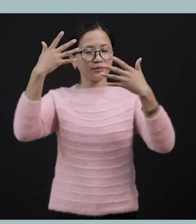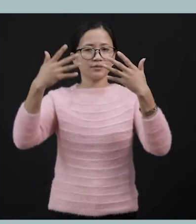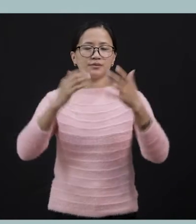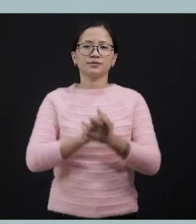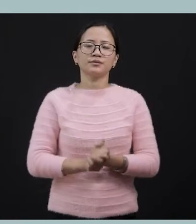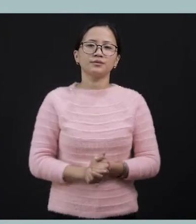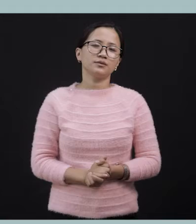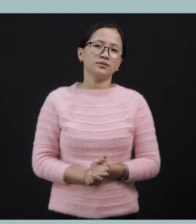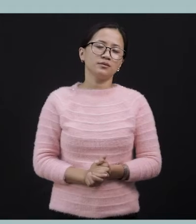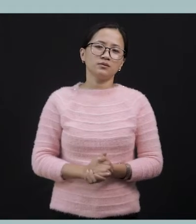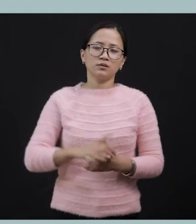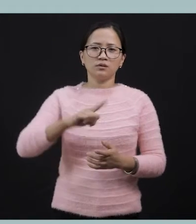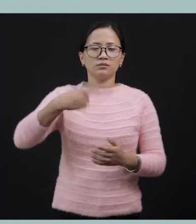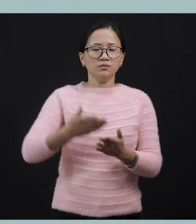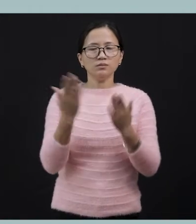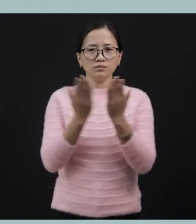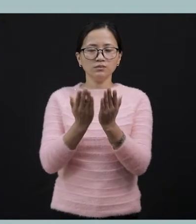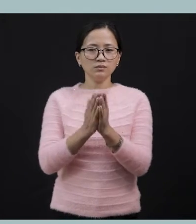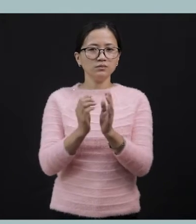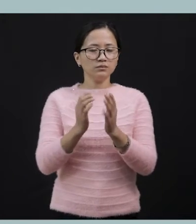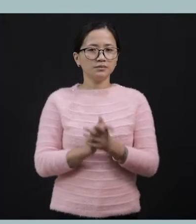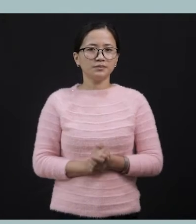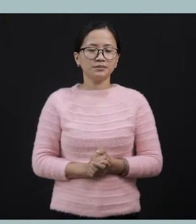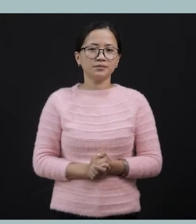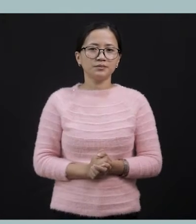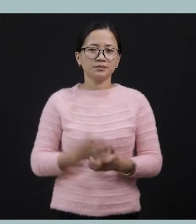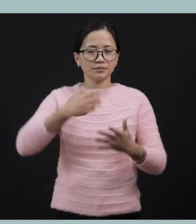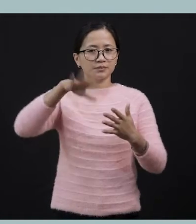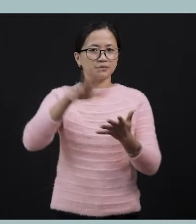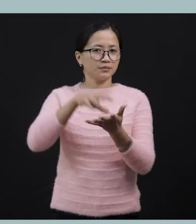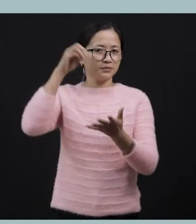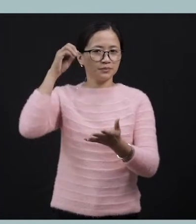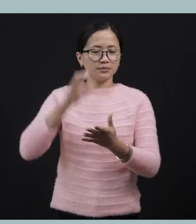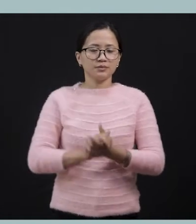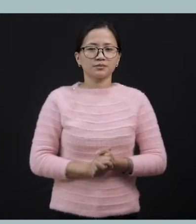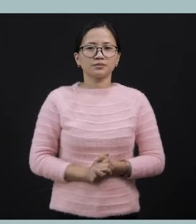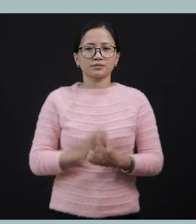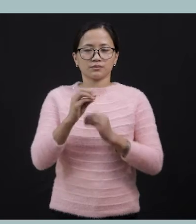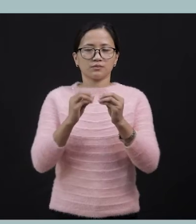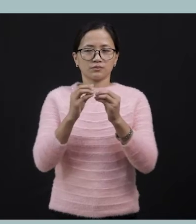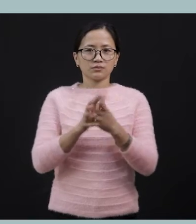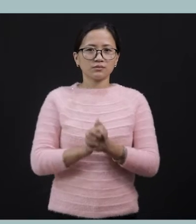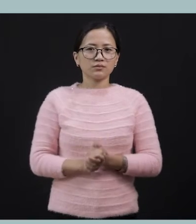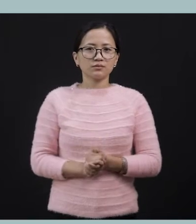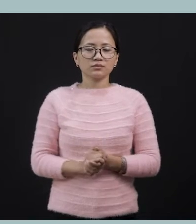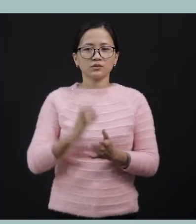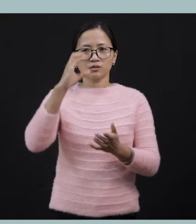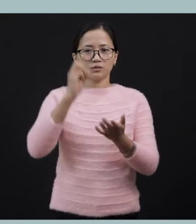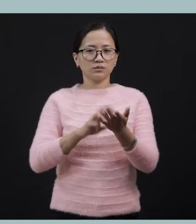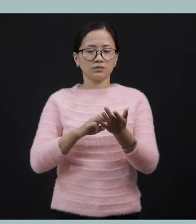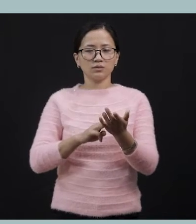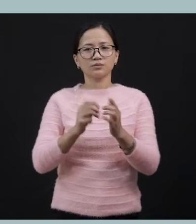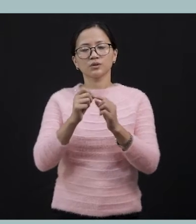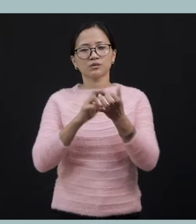Now, after studying this lesson, we are going to learn about the